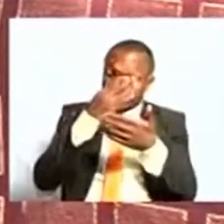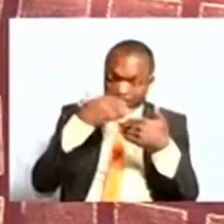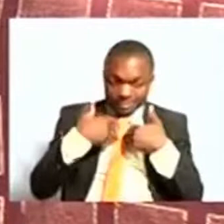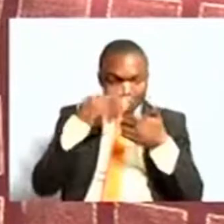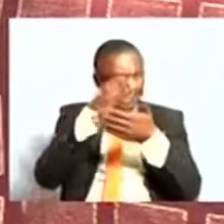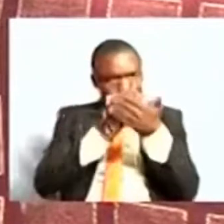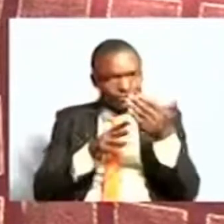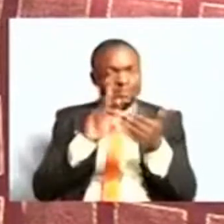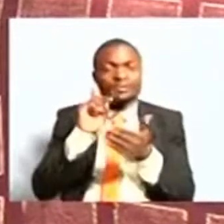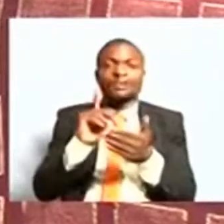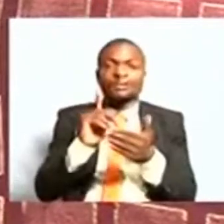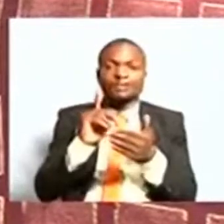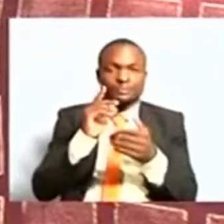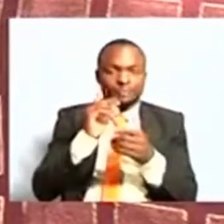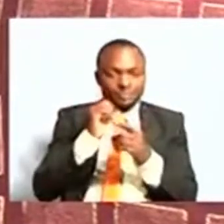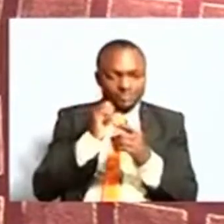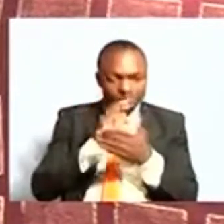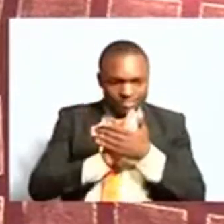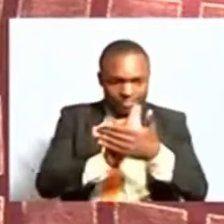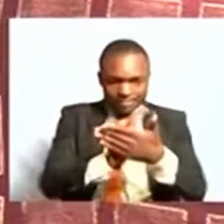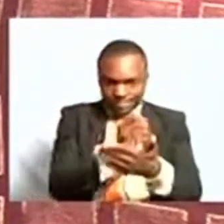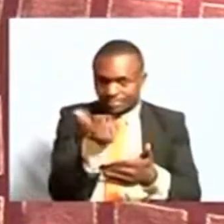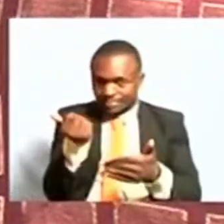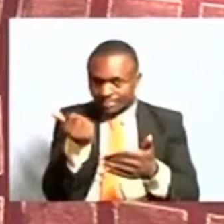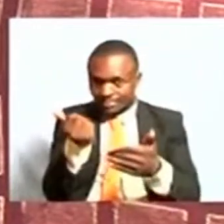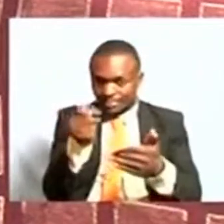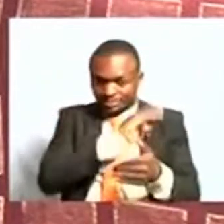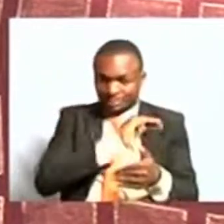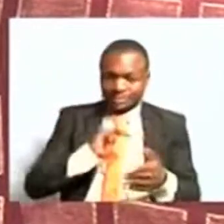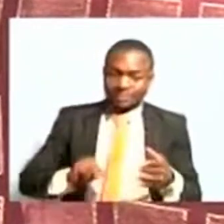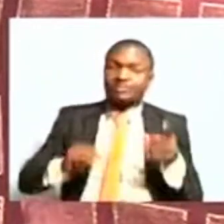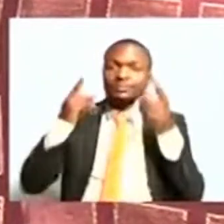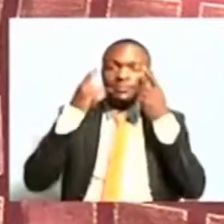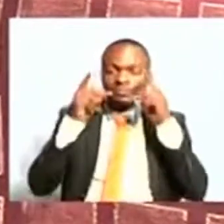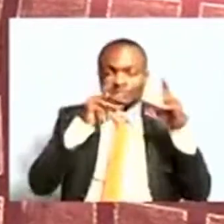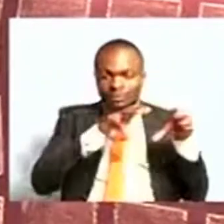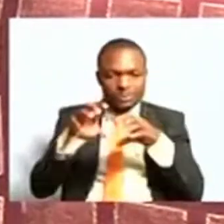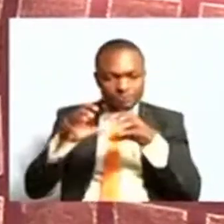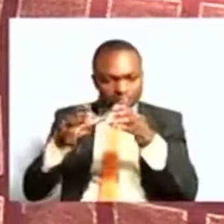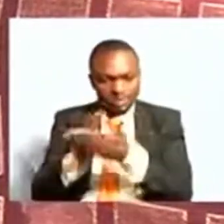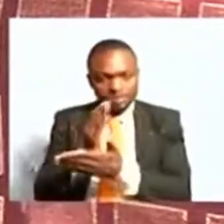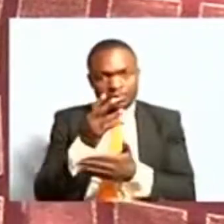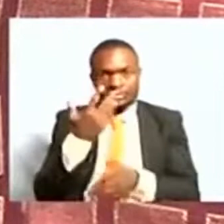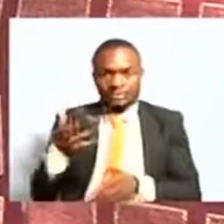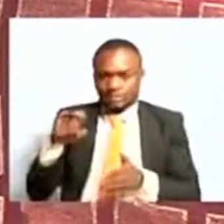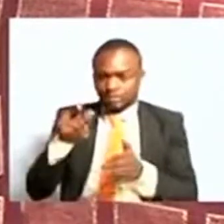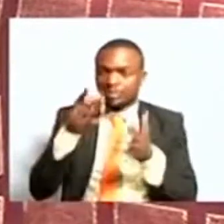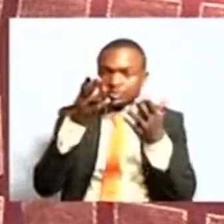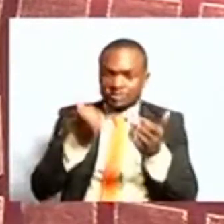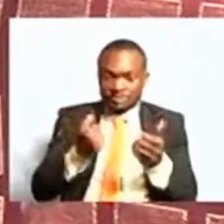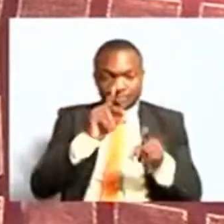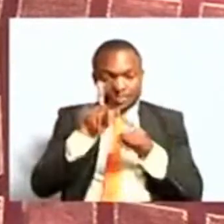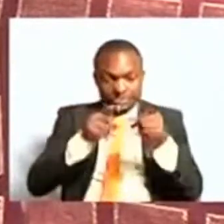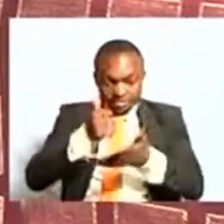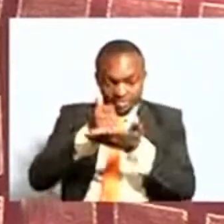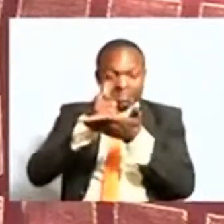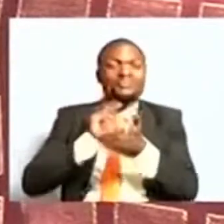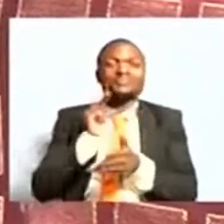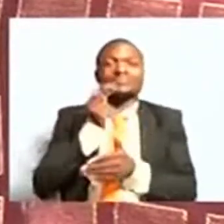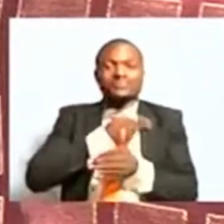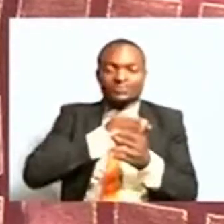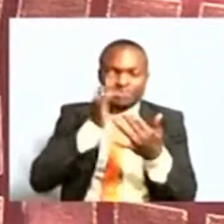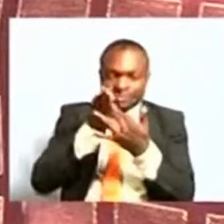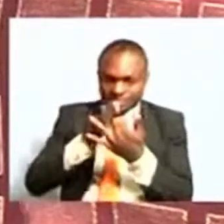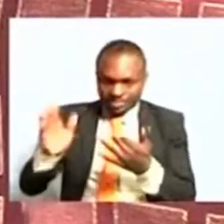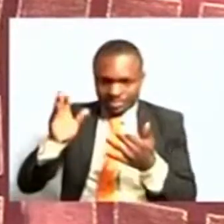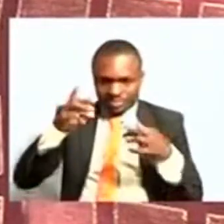who's also guiding other members of the public on doing the correct thing. This is what we want. We want people to help us share that